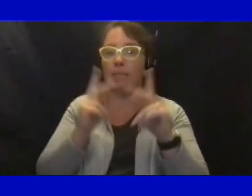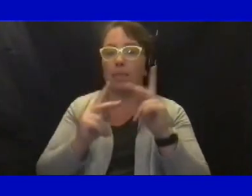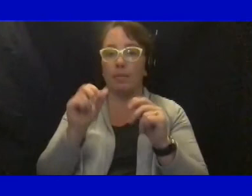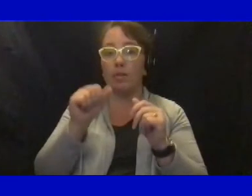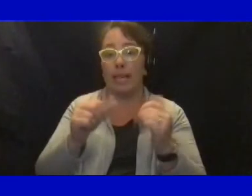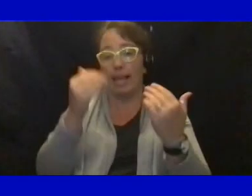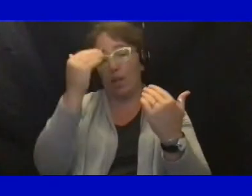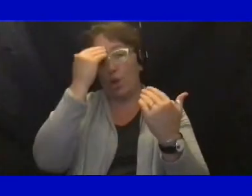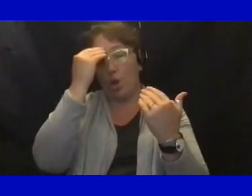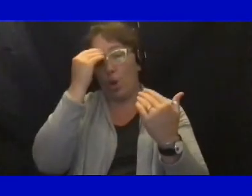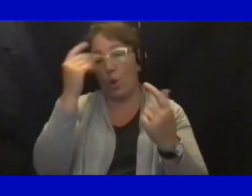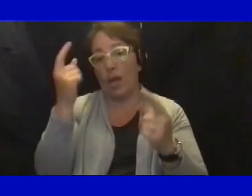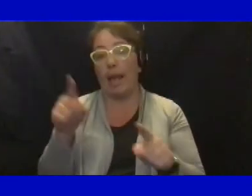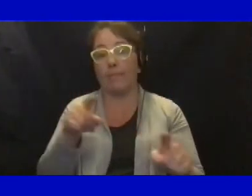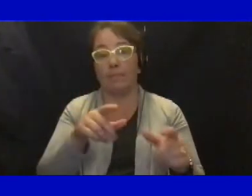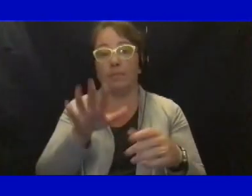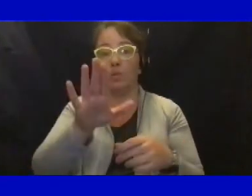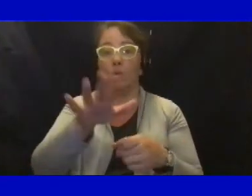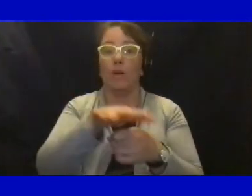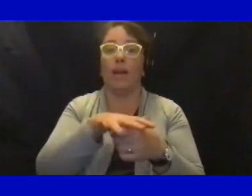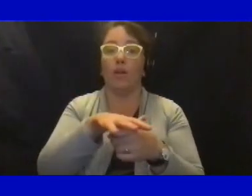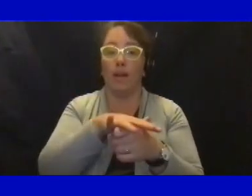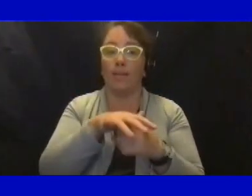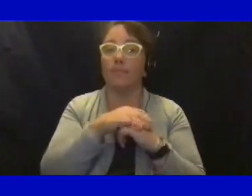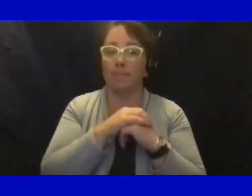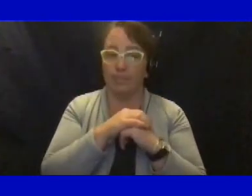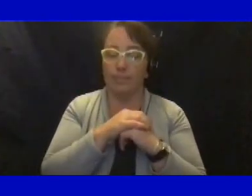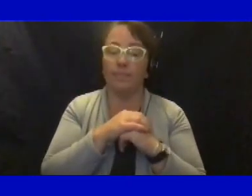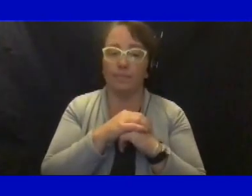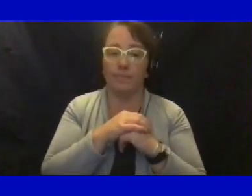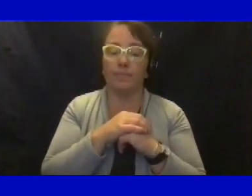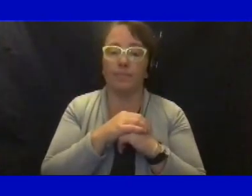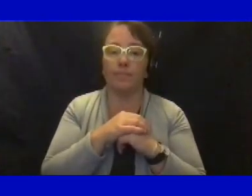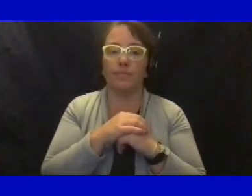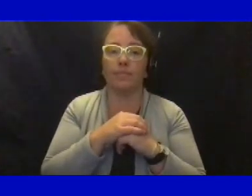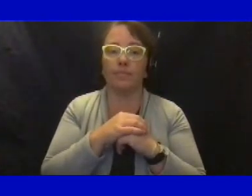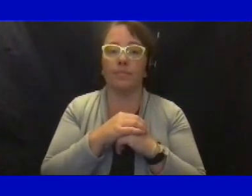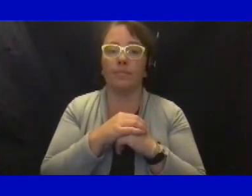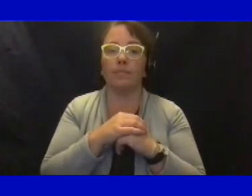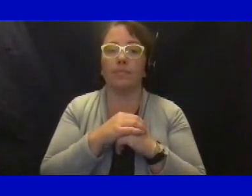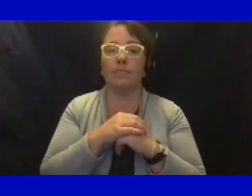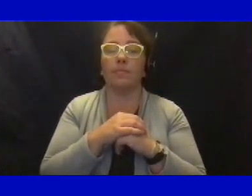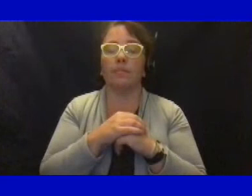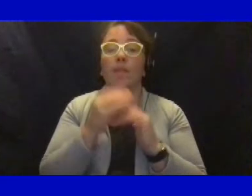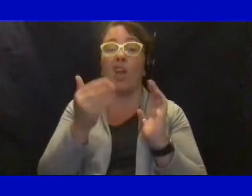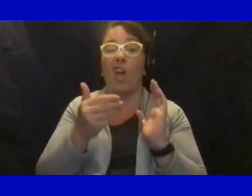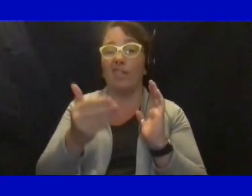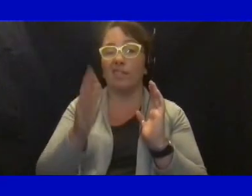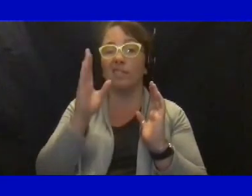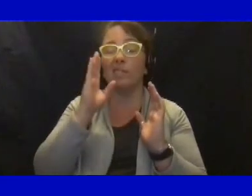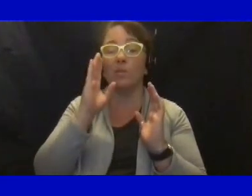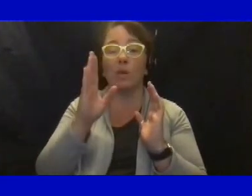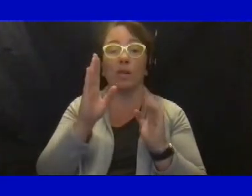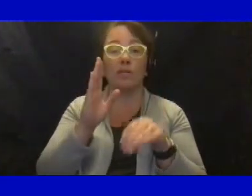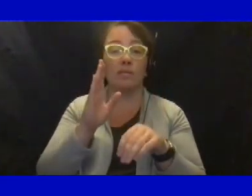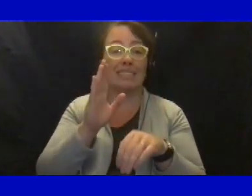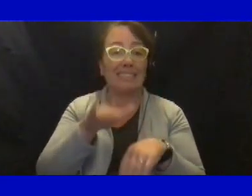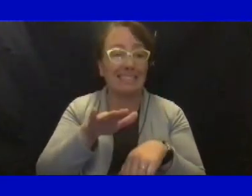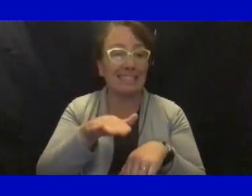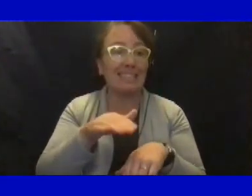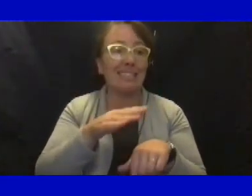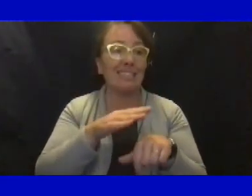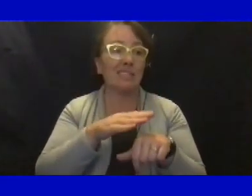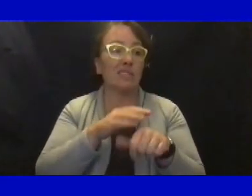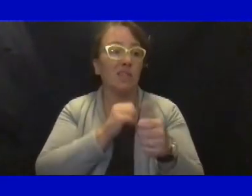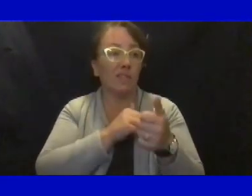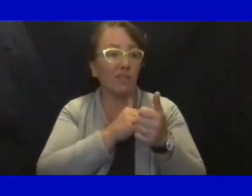that they need to pay attention to. A lot of times it will be a call to action. Go to our website, go follow the fire department. There's something going